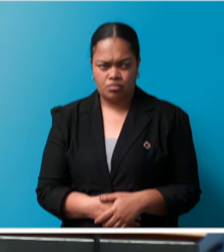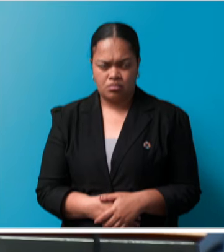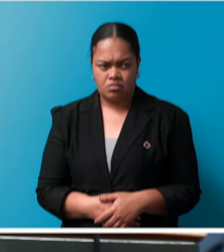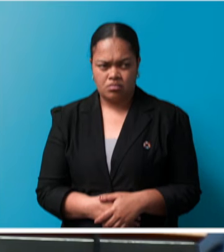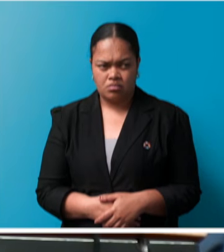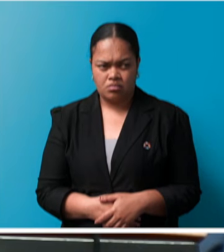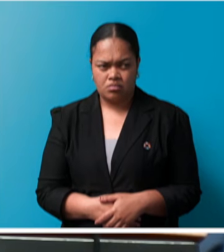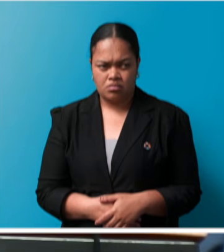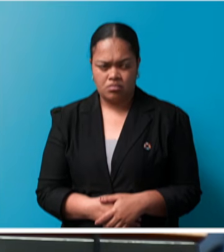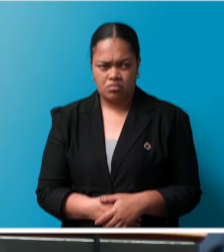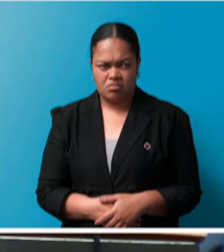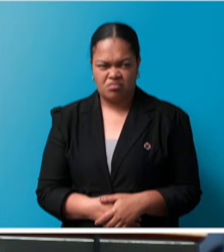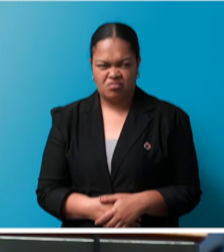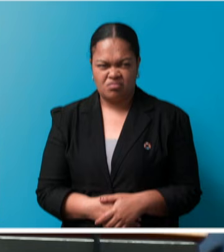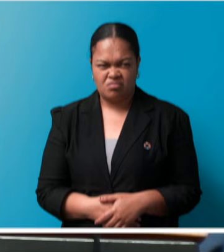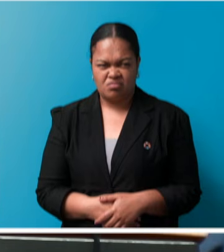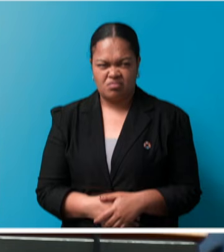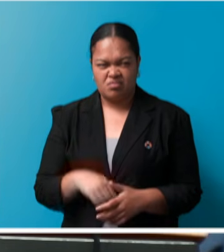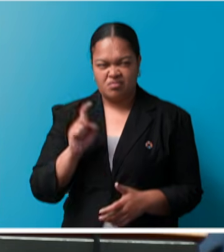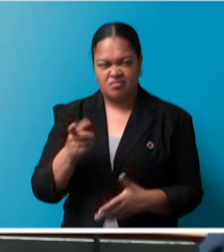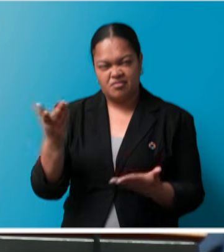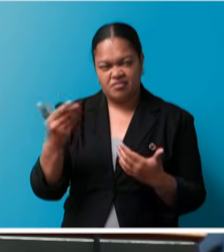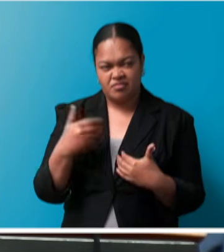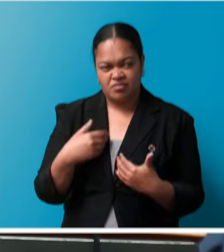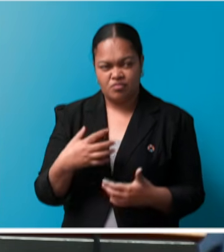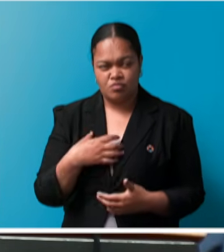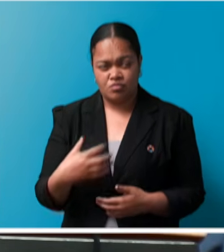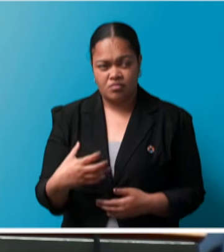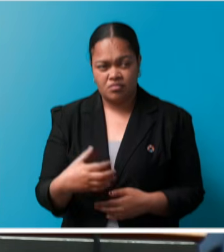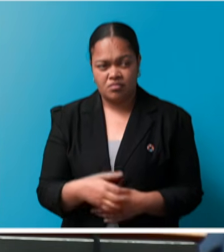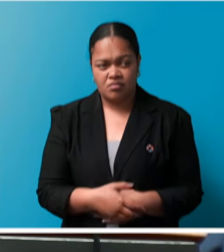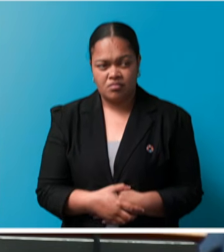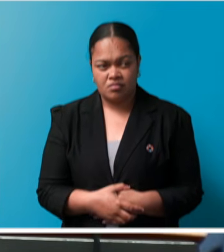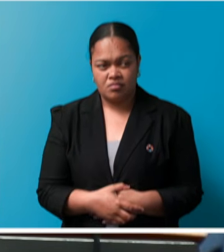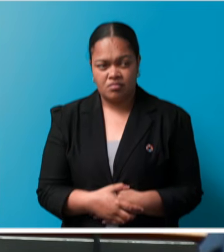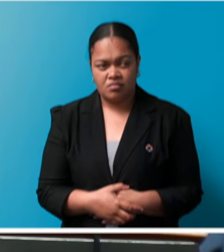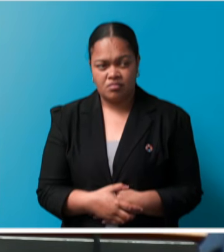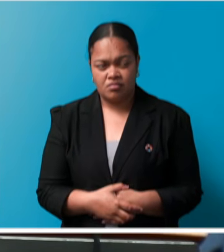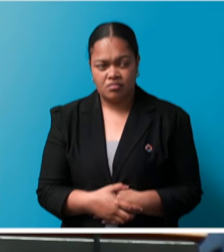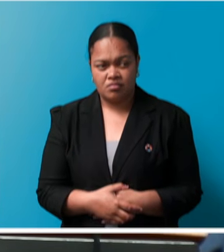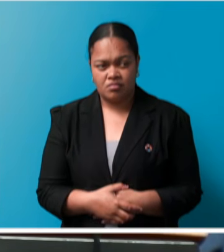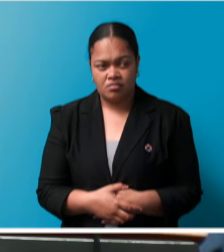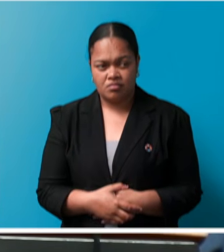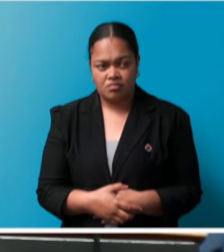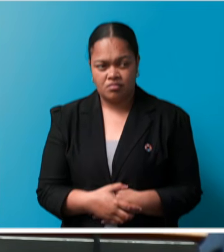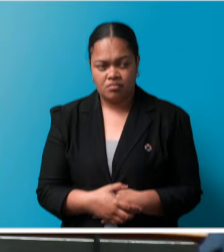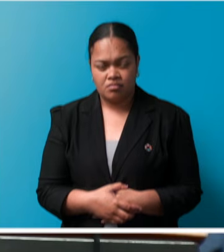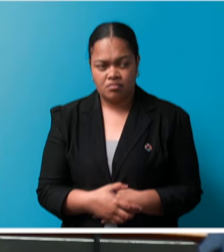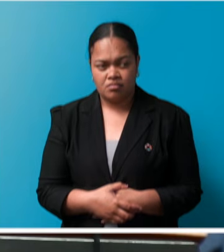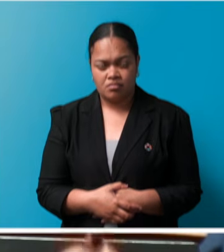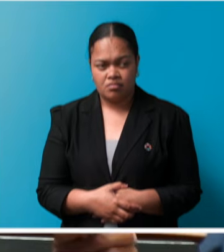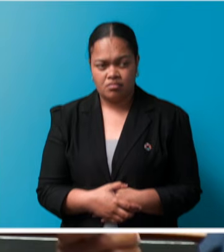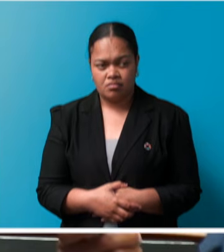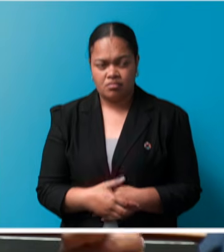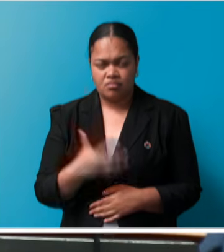Honorable Speaker will give me more about some other time, minutes, or I'll walk, otherwise I'll finish with this 5